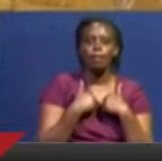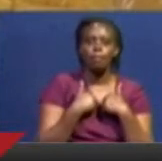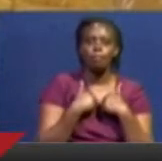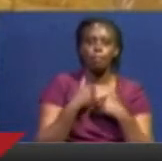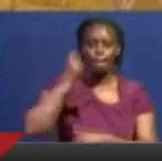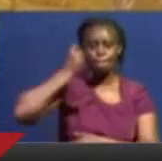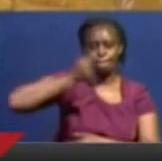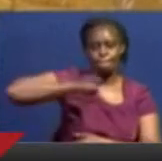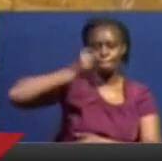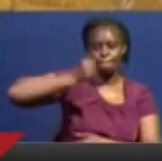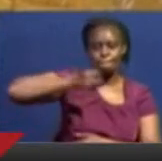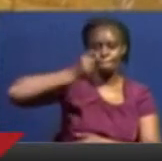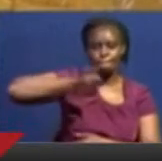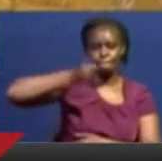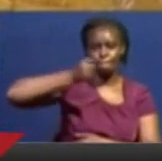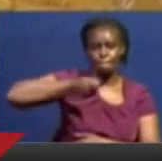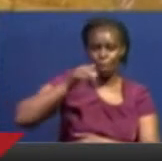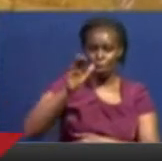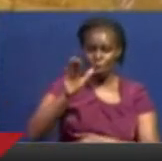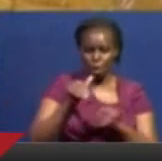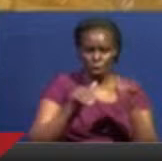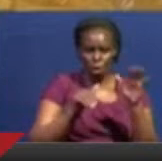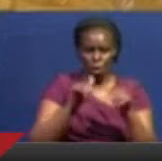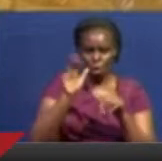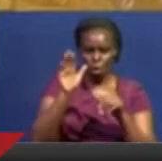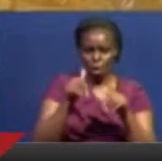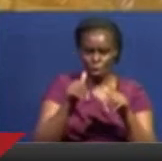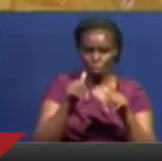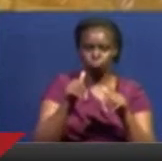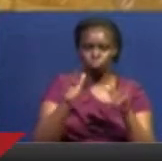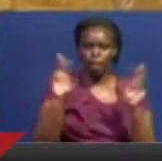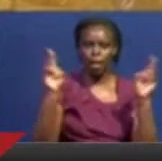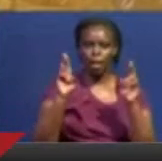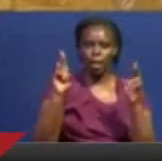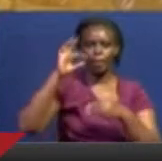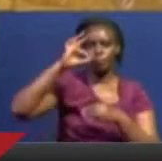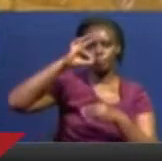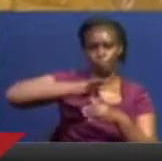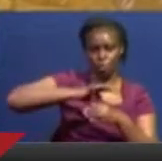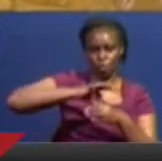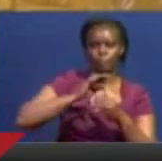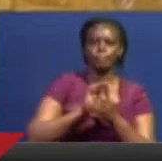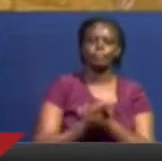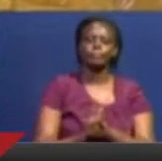division bell rung to call you to order for the vote.